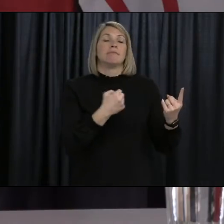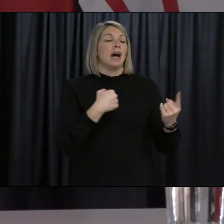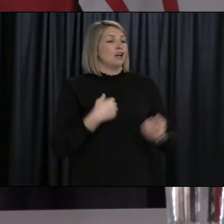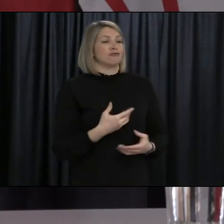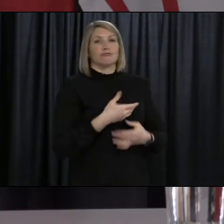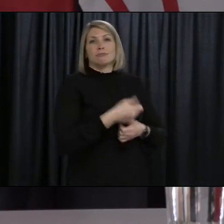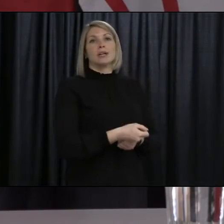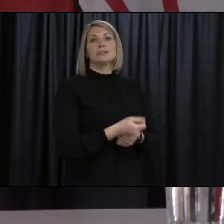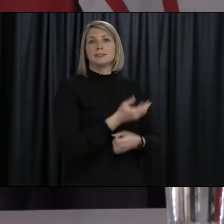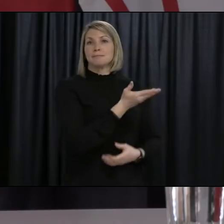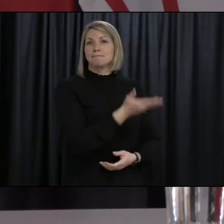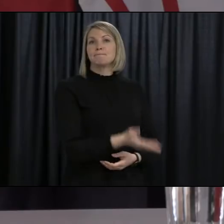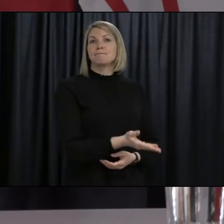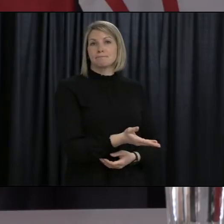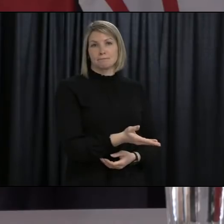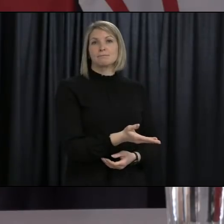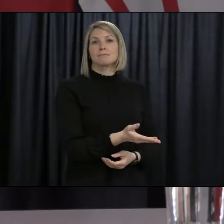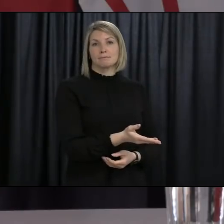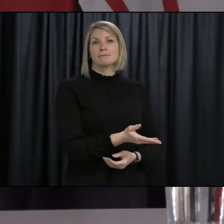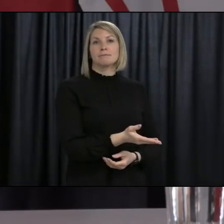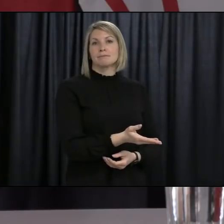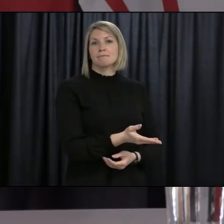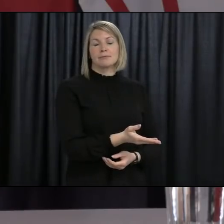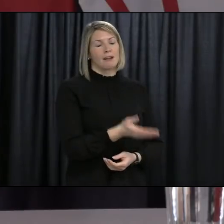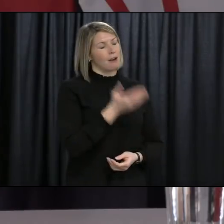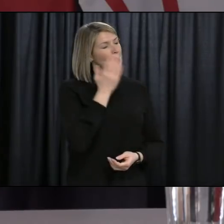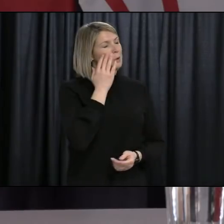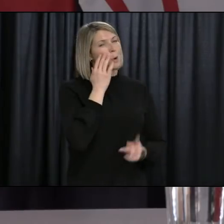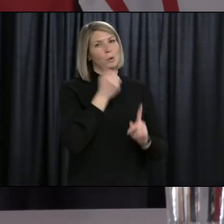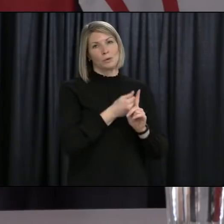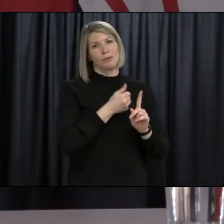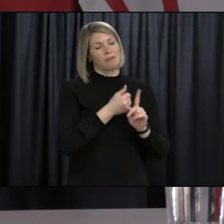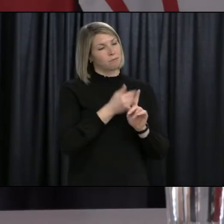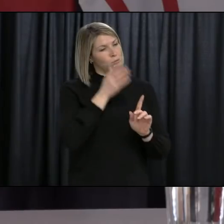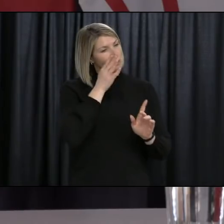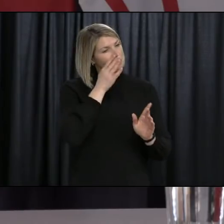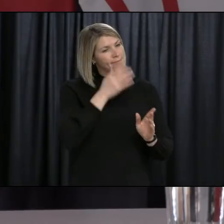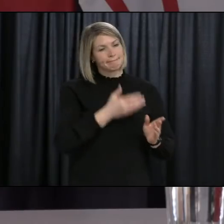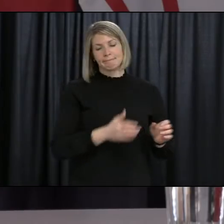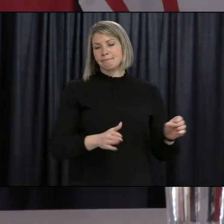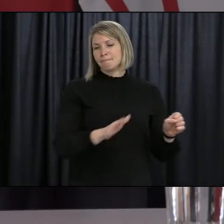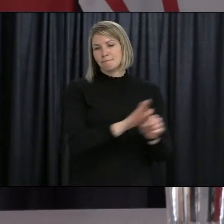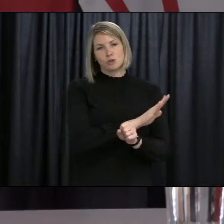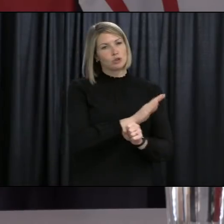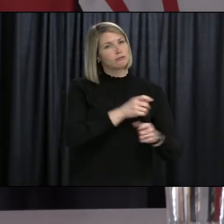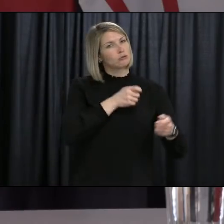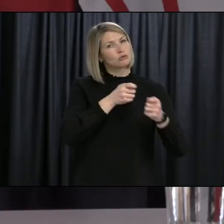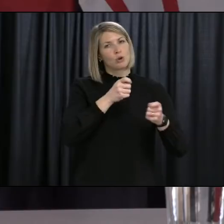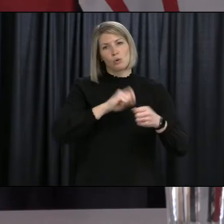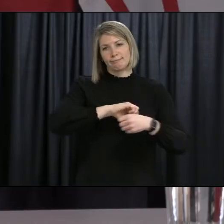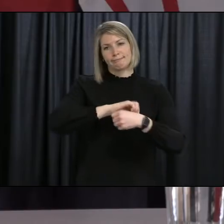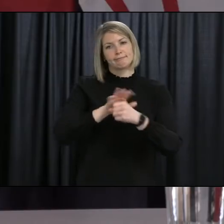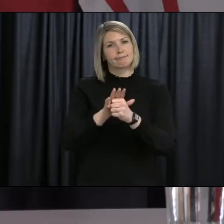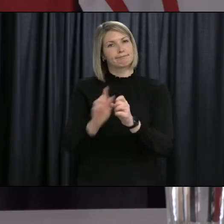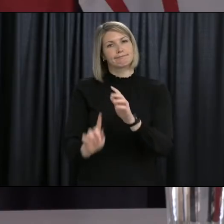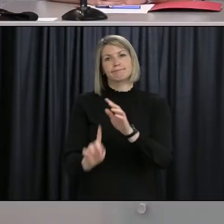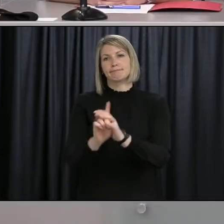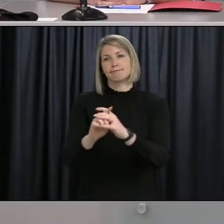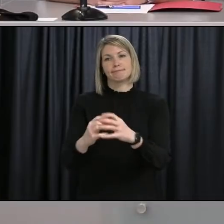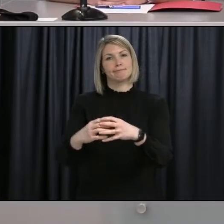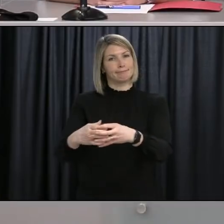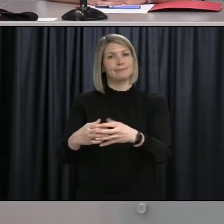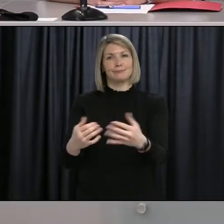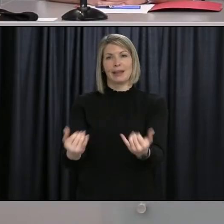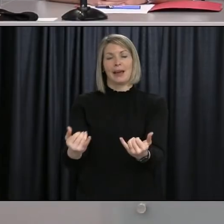them and their team to lead us through this outbreak as well. Thank you.